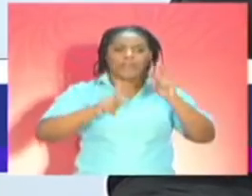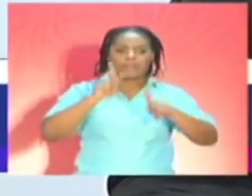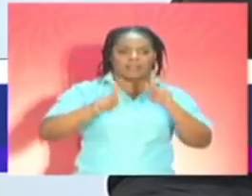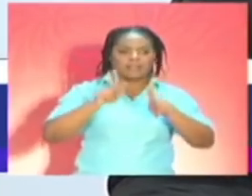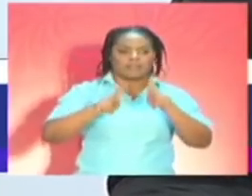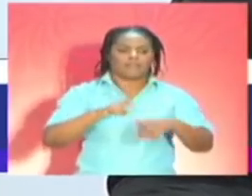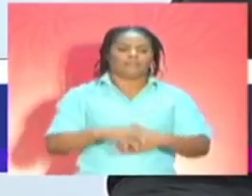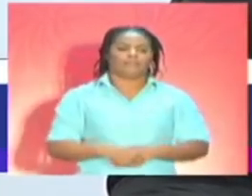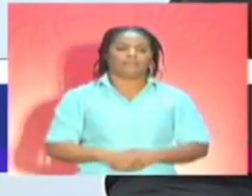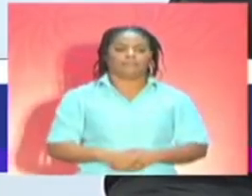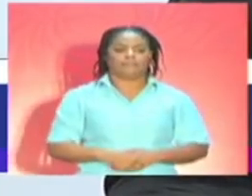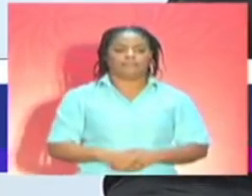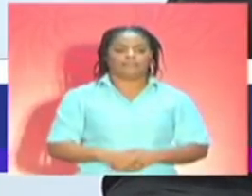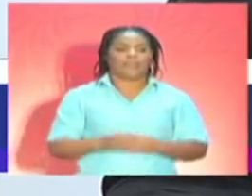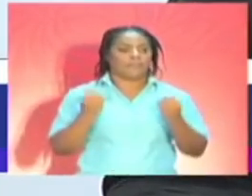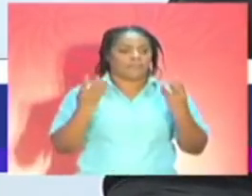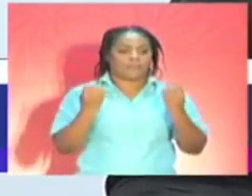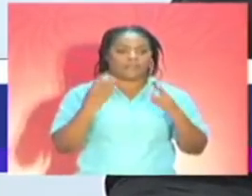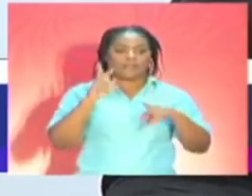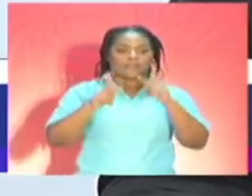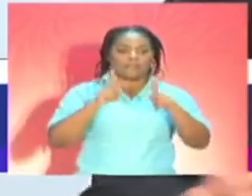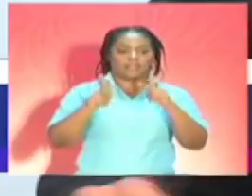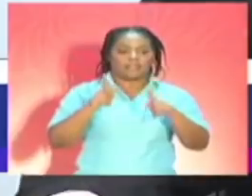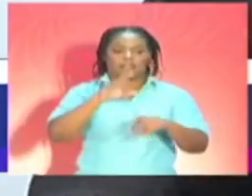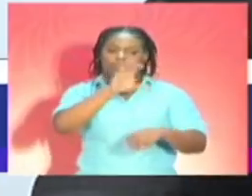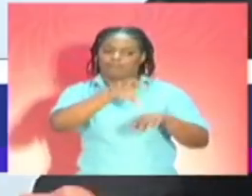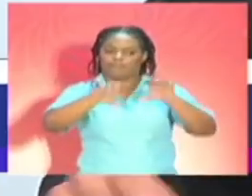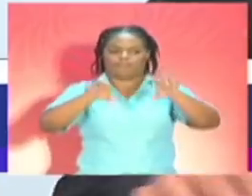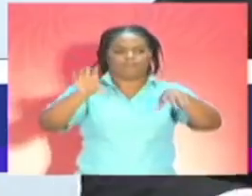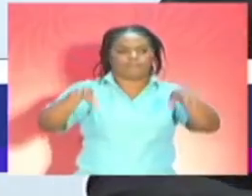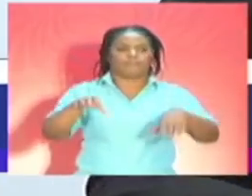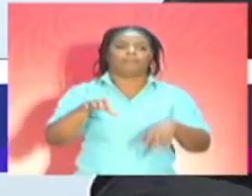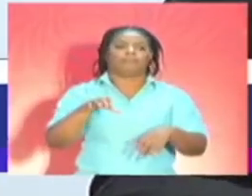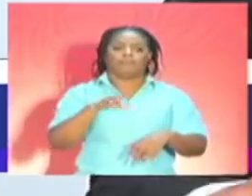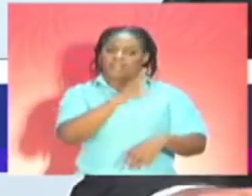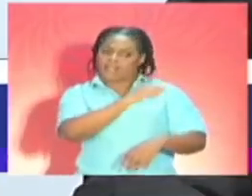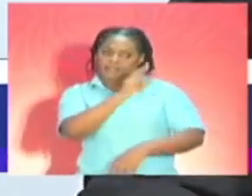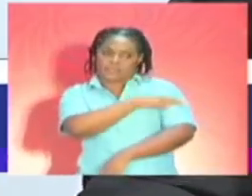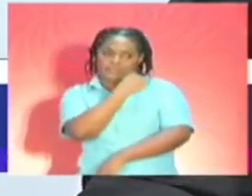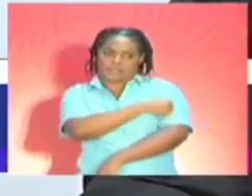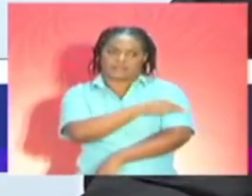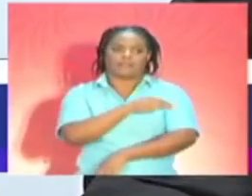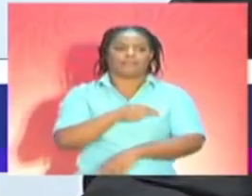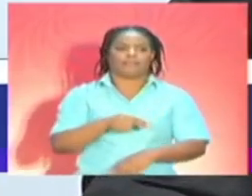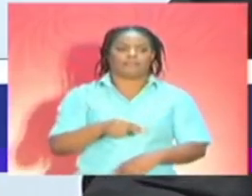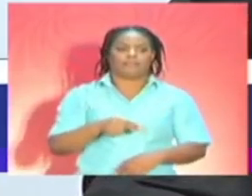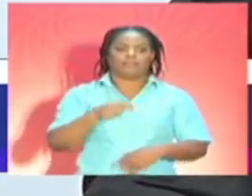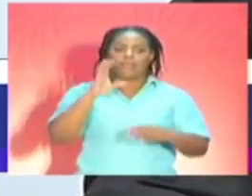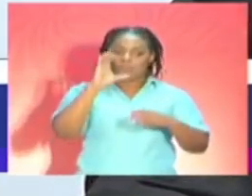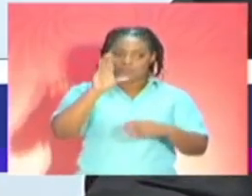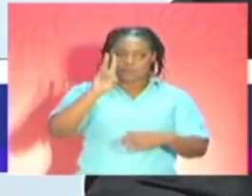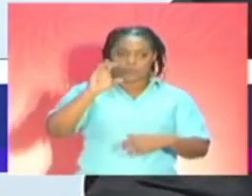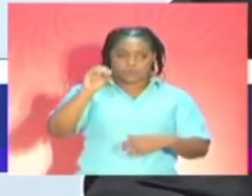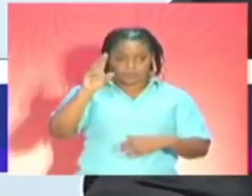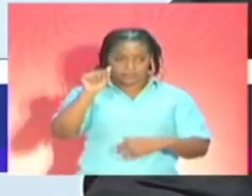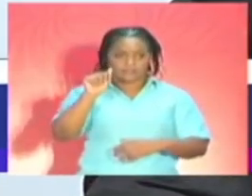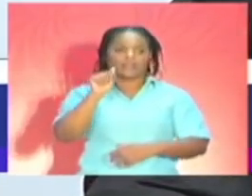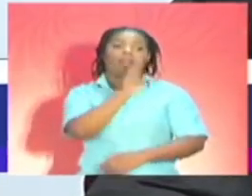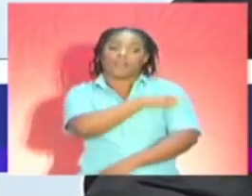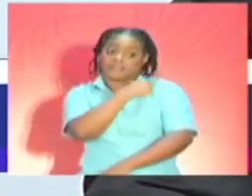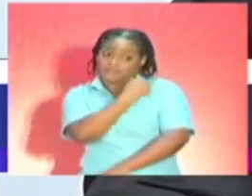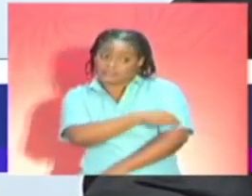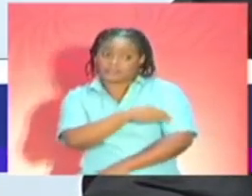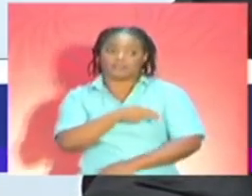at various facilities in the step-down and hospital. At the Kuva Hospital and Multi-Training Facility, there are